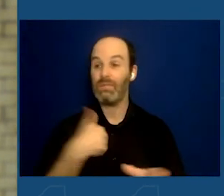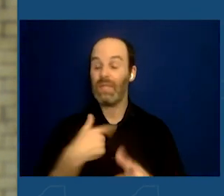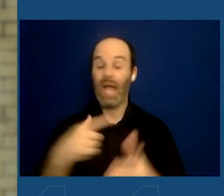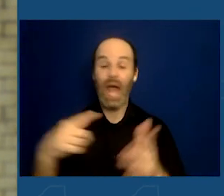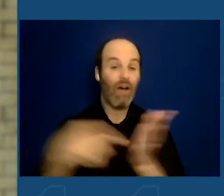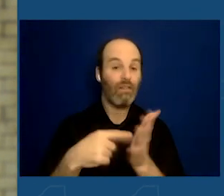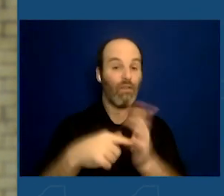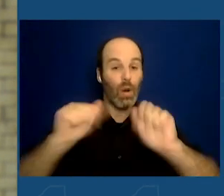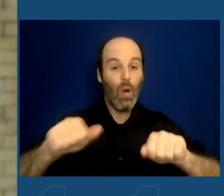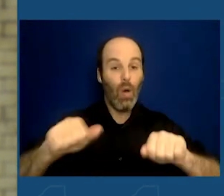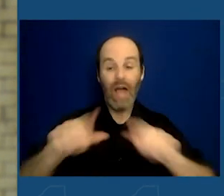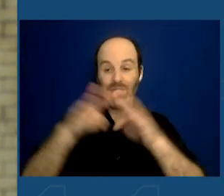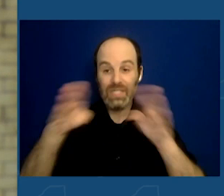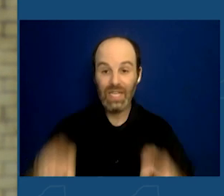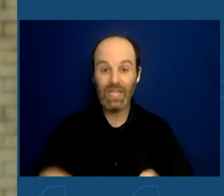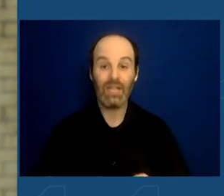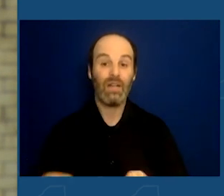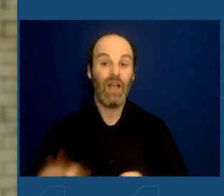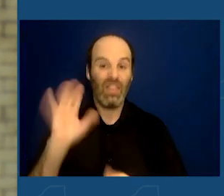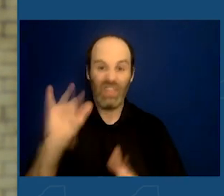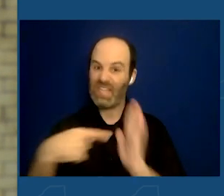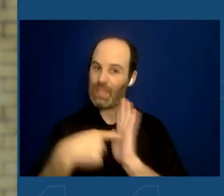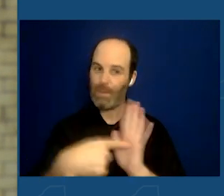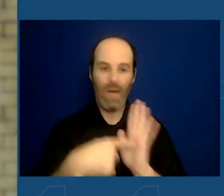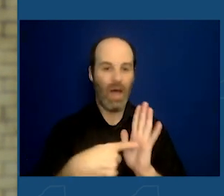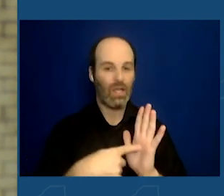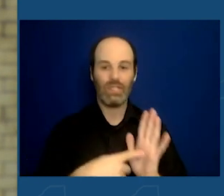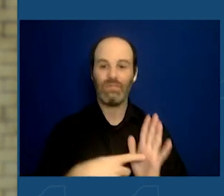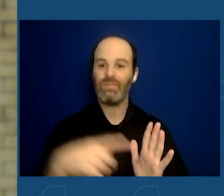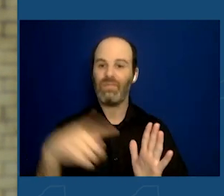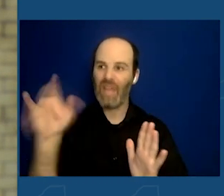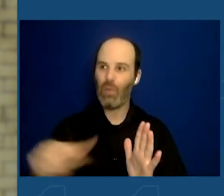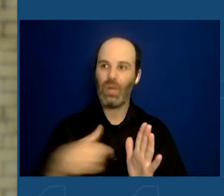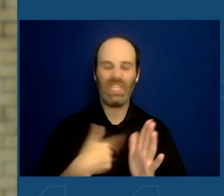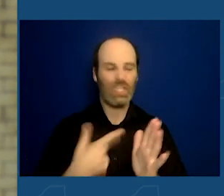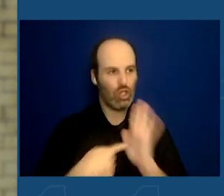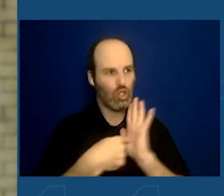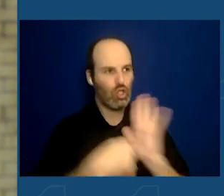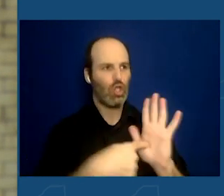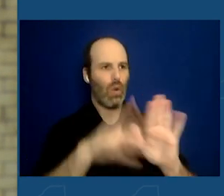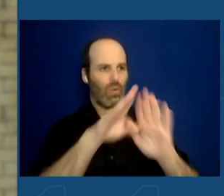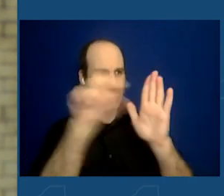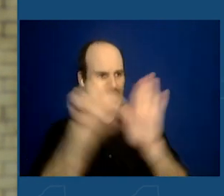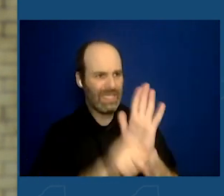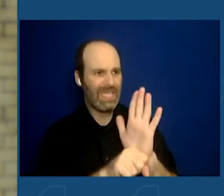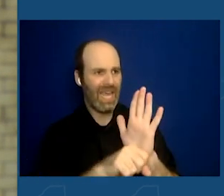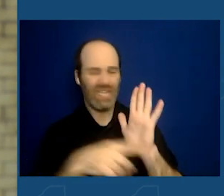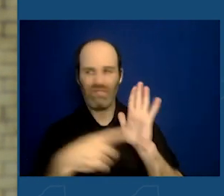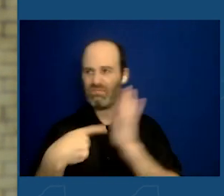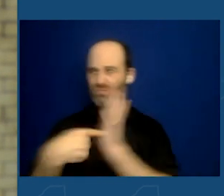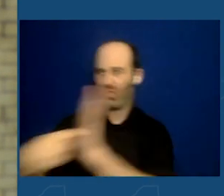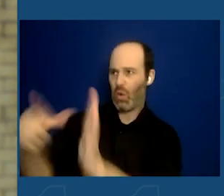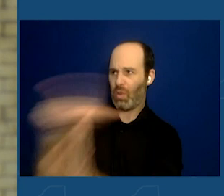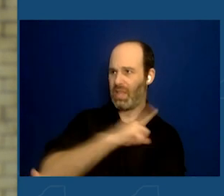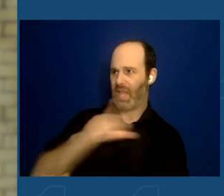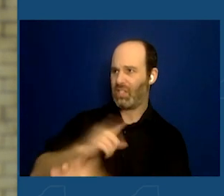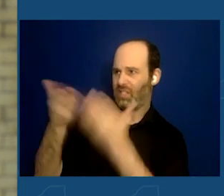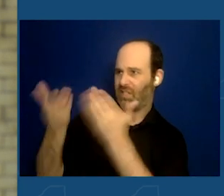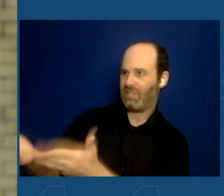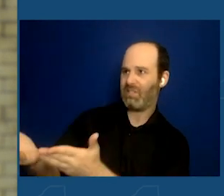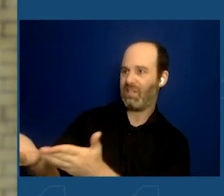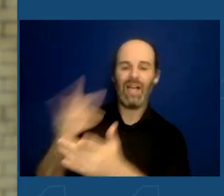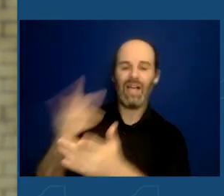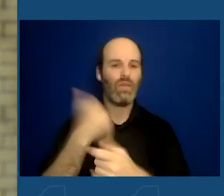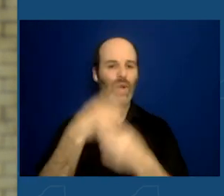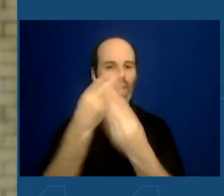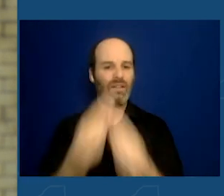need to do. That's a model, as the governor said, that we need to take to the statewide, bring back to the legislature, and see if we can find solutions that'll